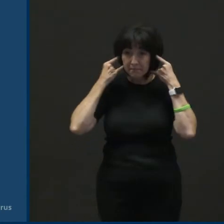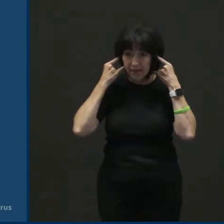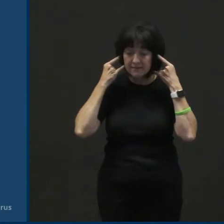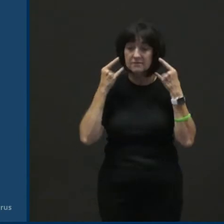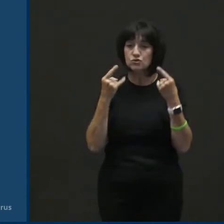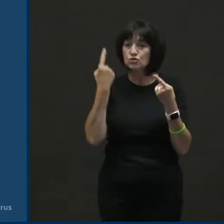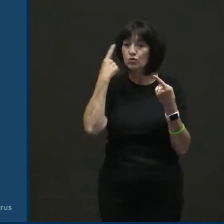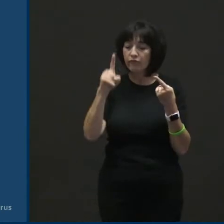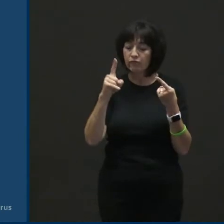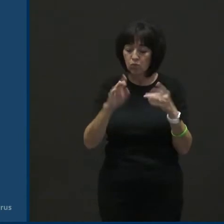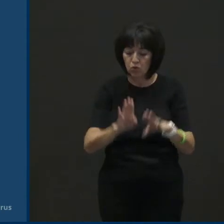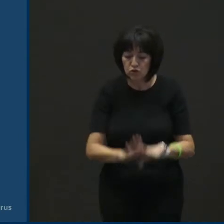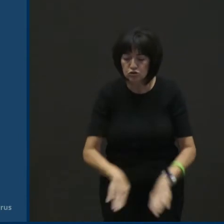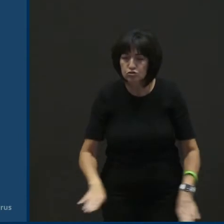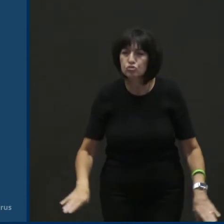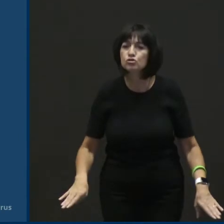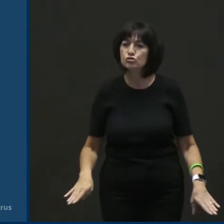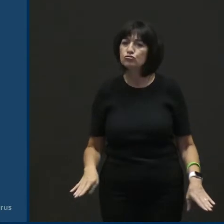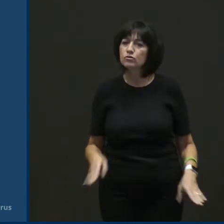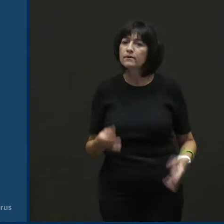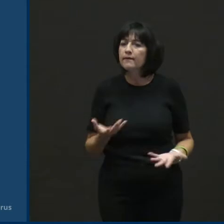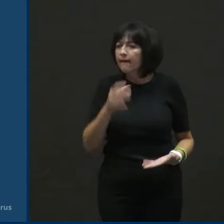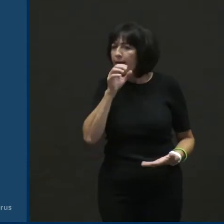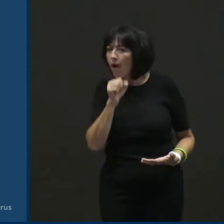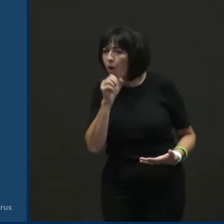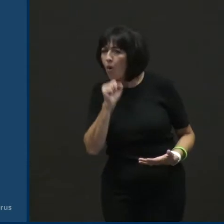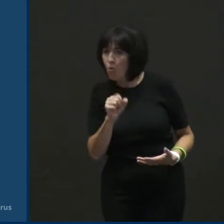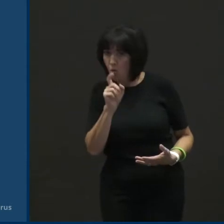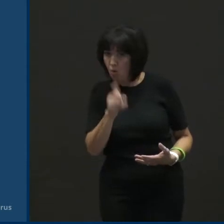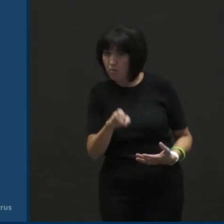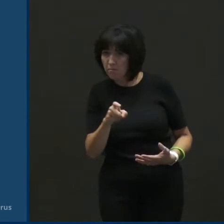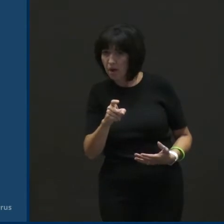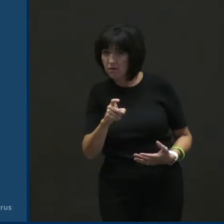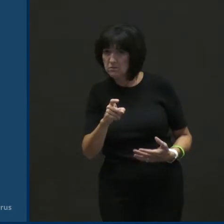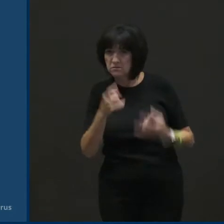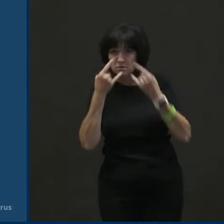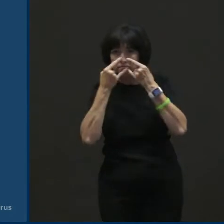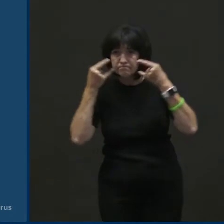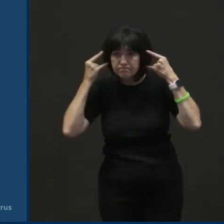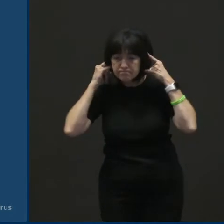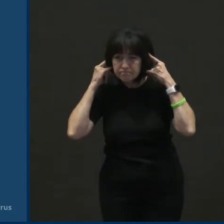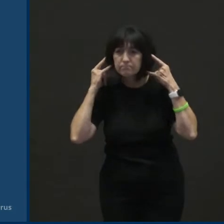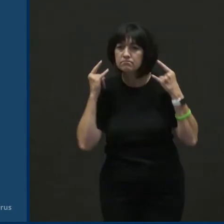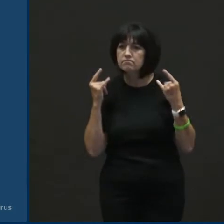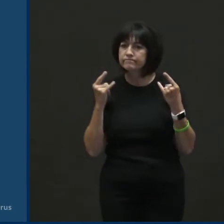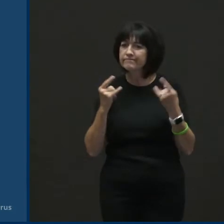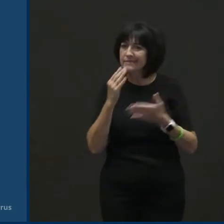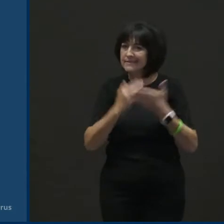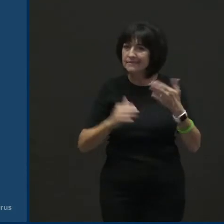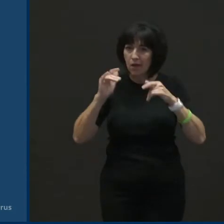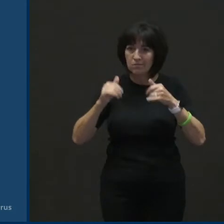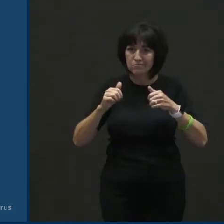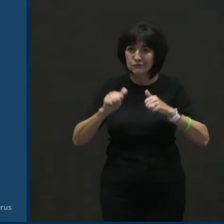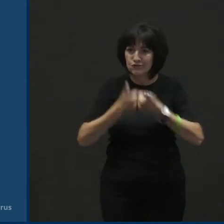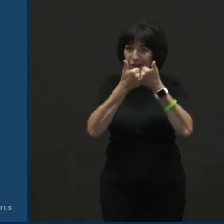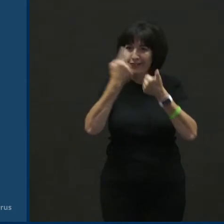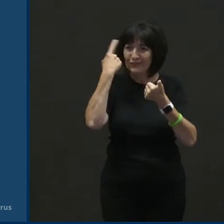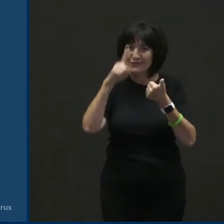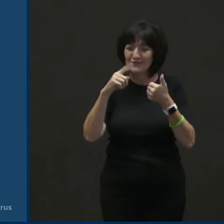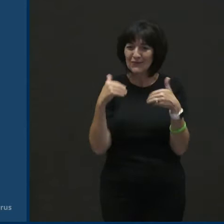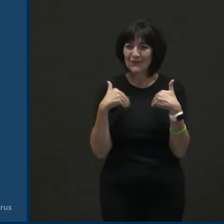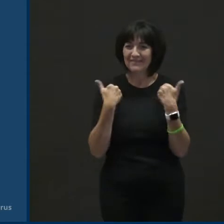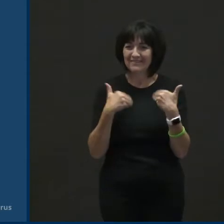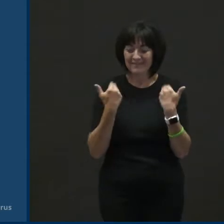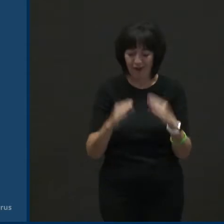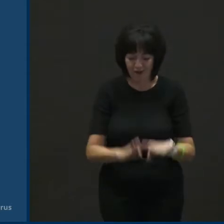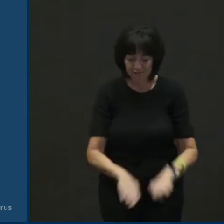for children in kindergarten and older. We understand, obviously, the challenge in doing that, keeping those masks on the children,